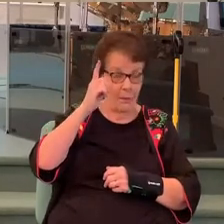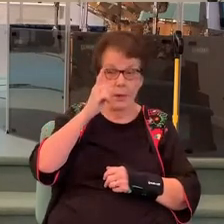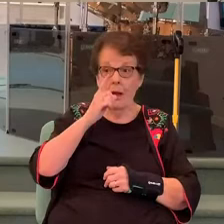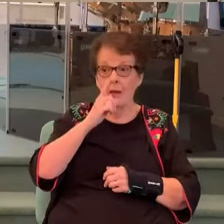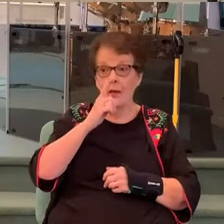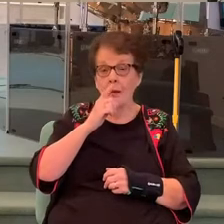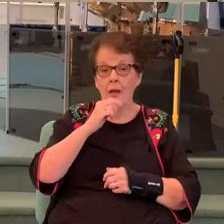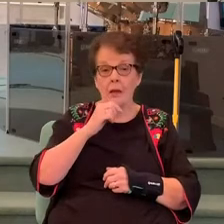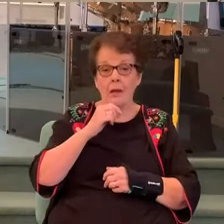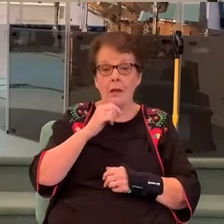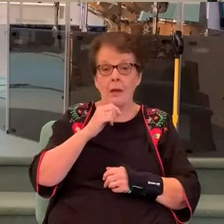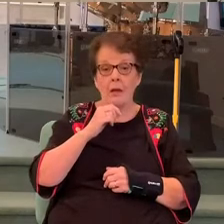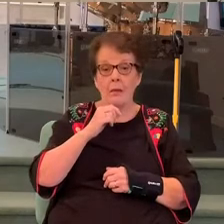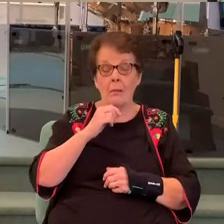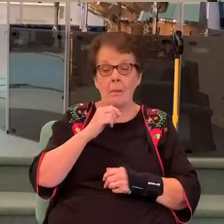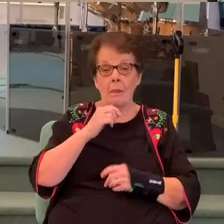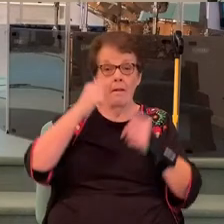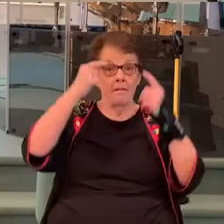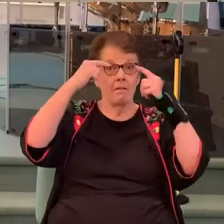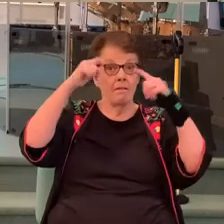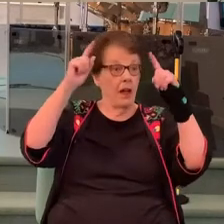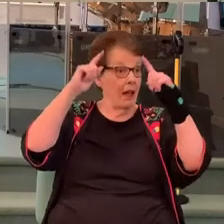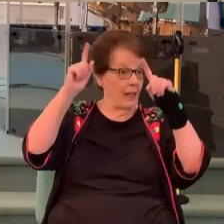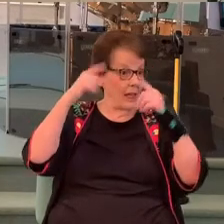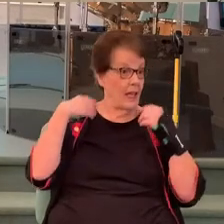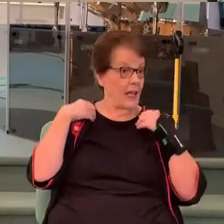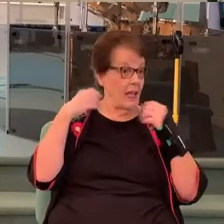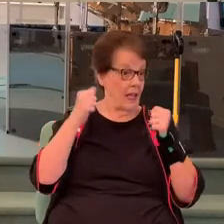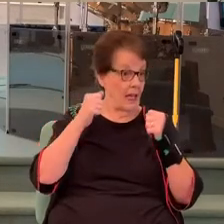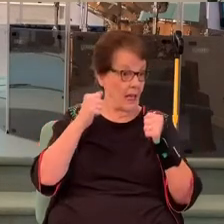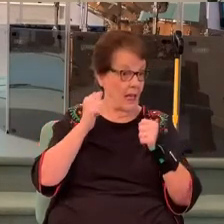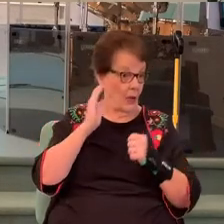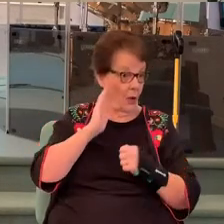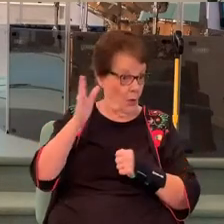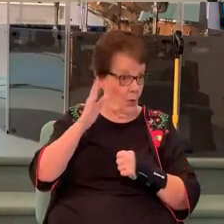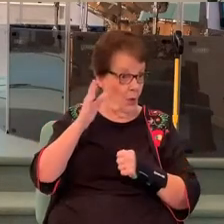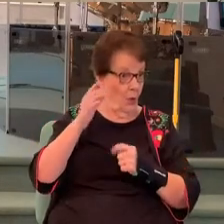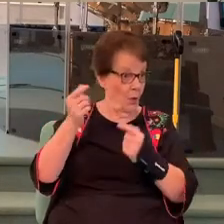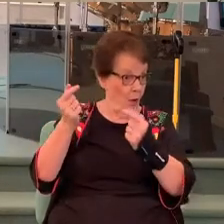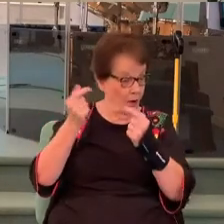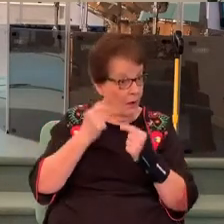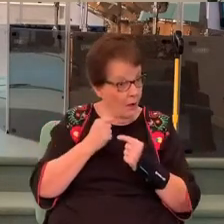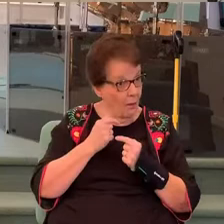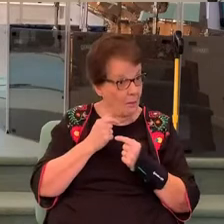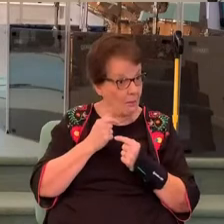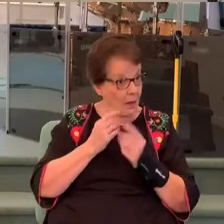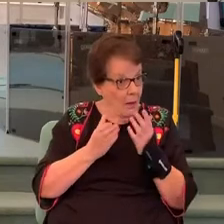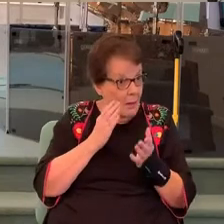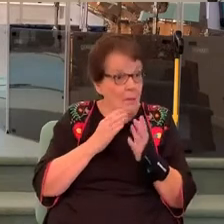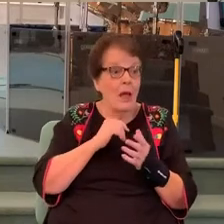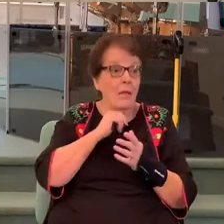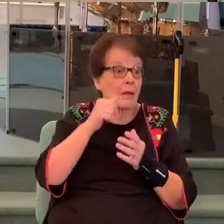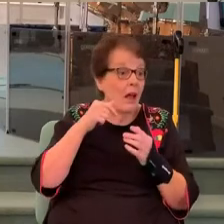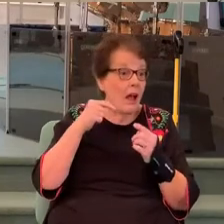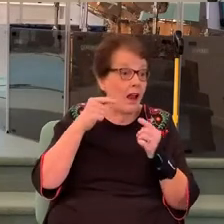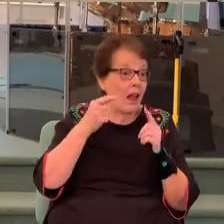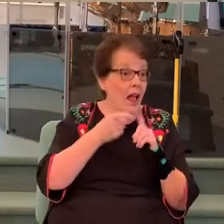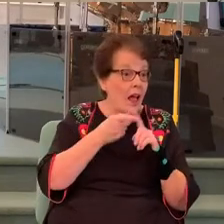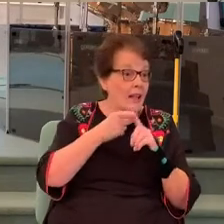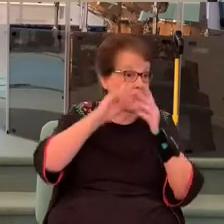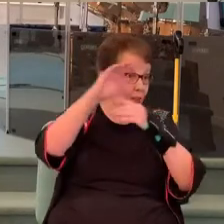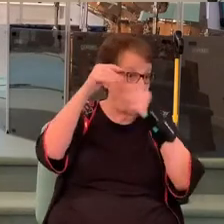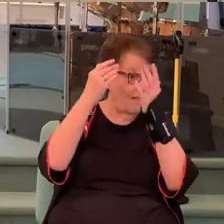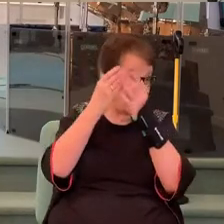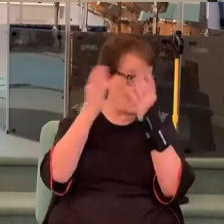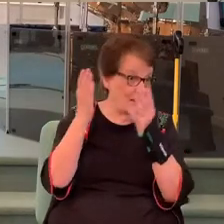healing will come. That means that when James says the prayer of faith will save the sick person, when you pray for someone who